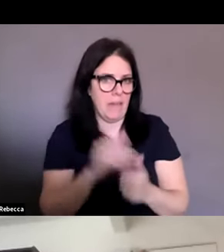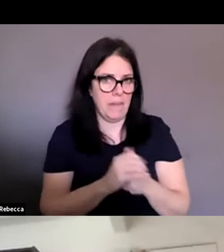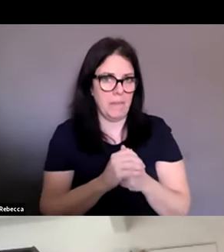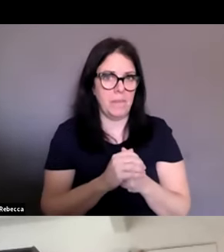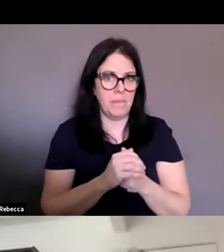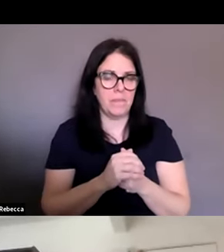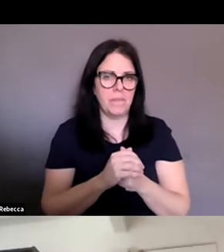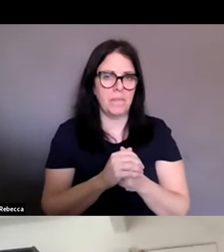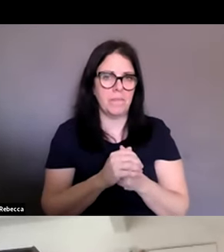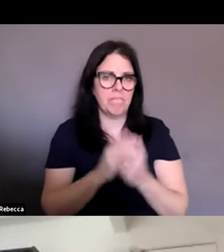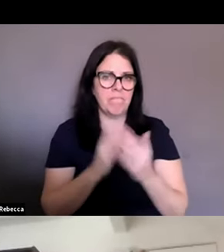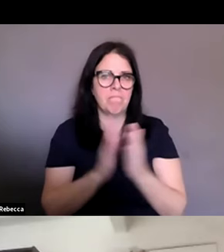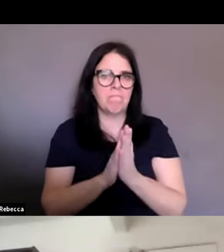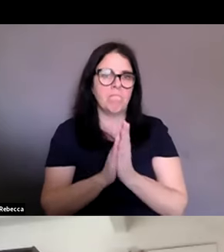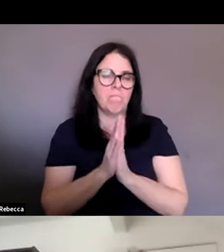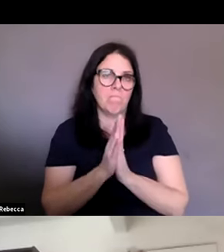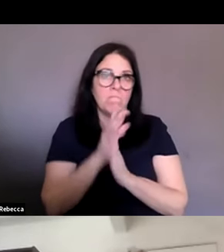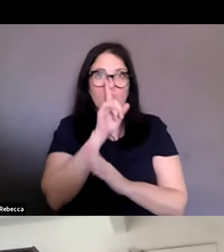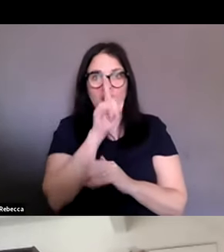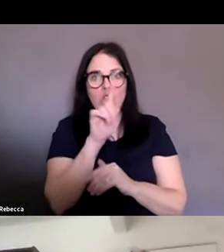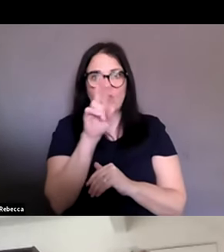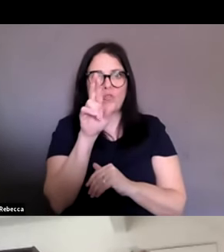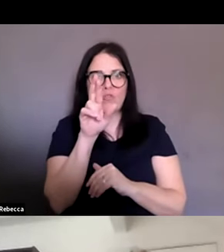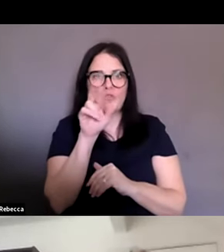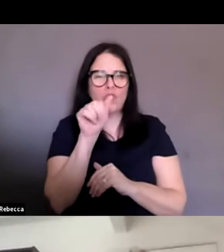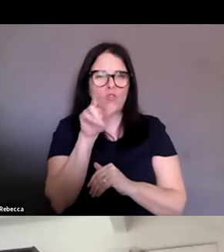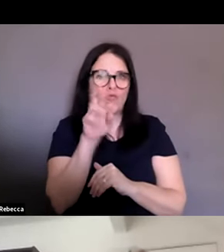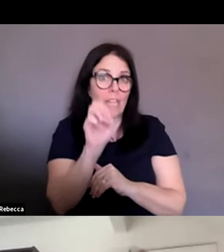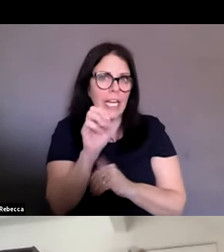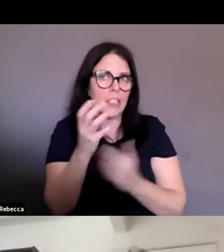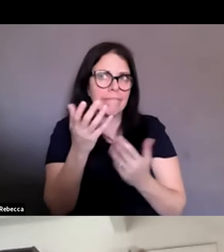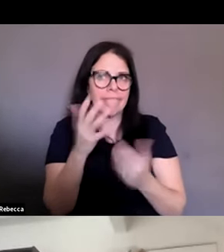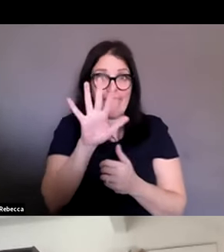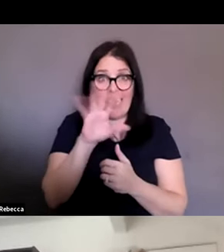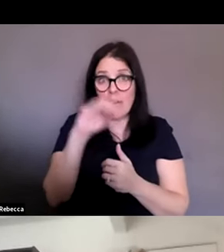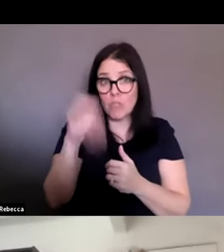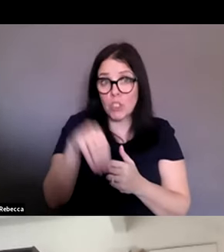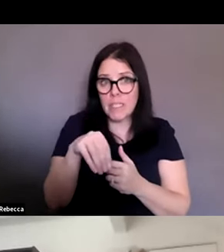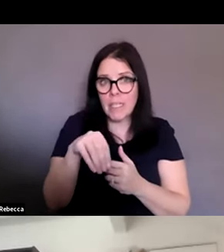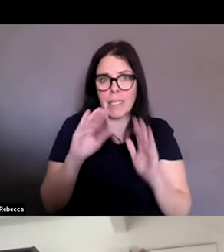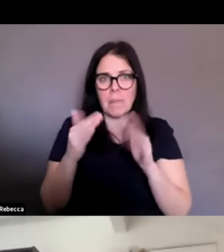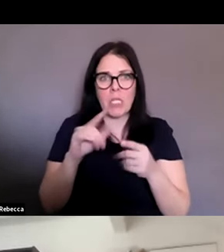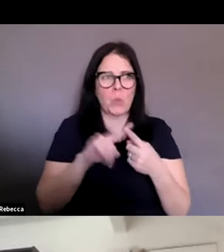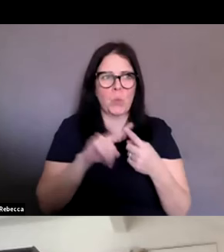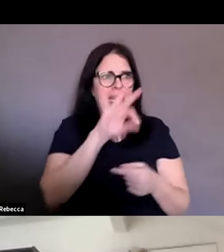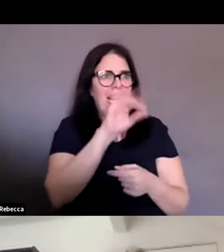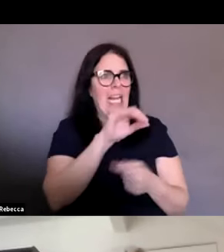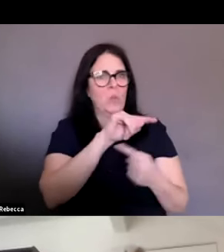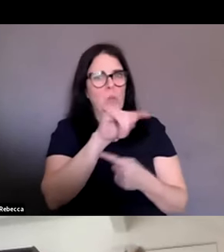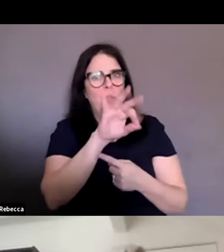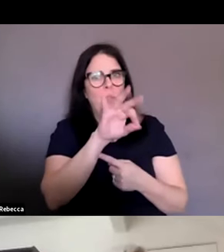It's very rare to looking at say 5% as opposed to 90 to